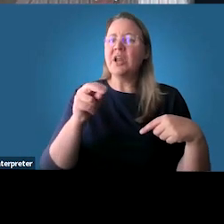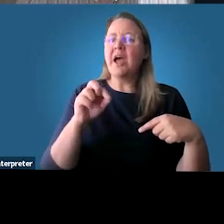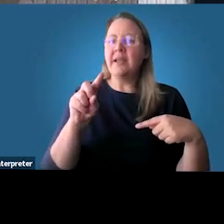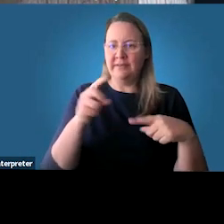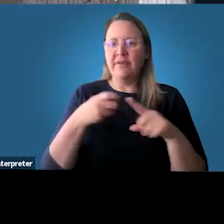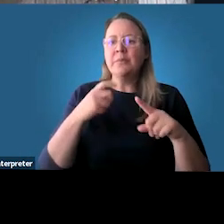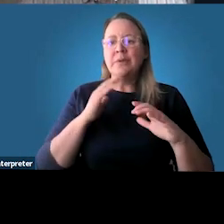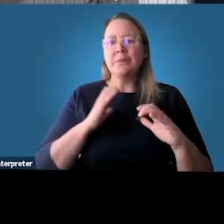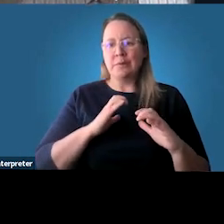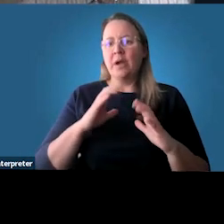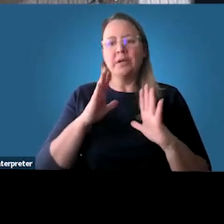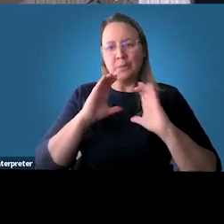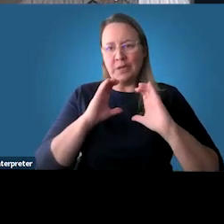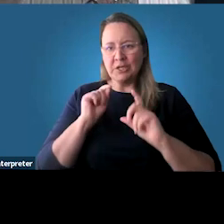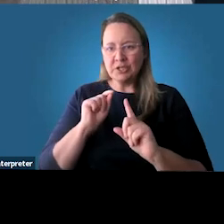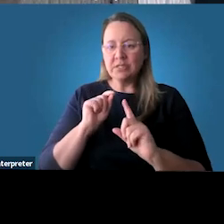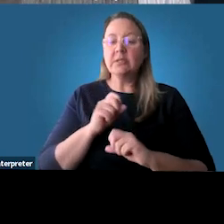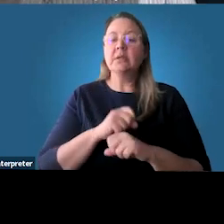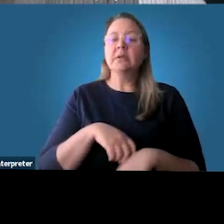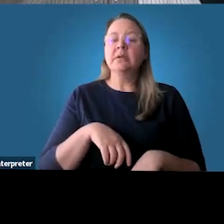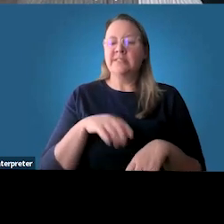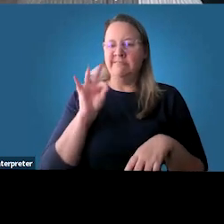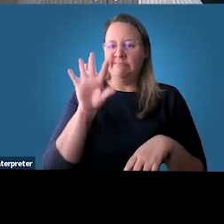Just a little bit of housekeeping to get out of the way up front.